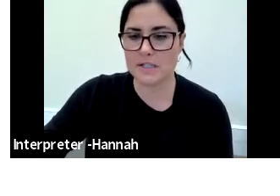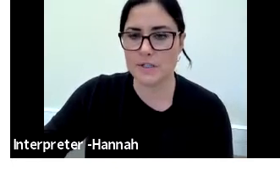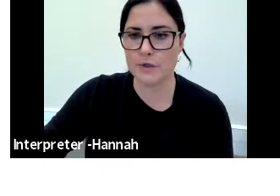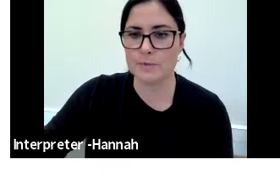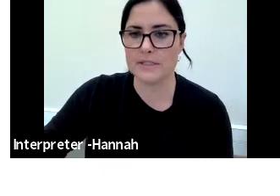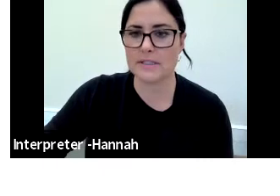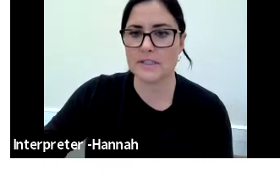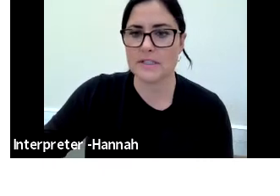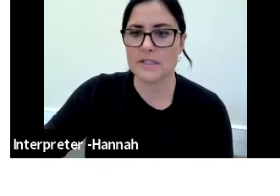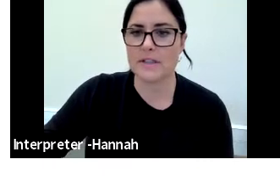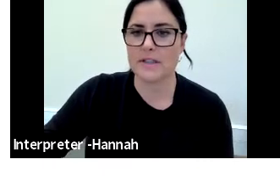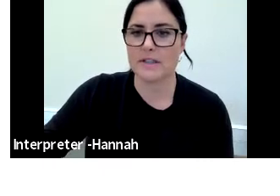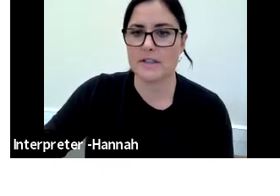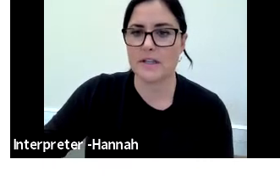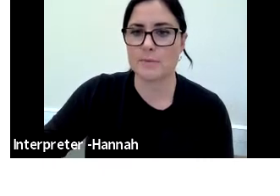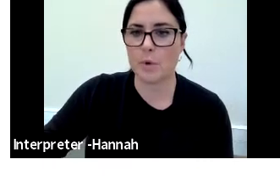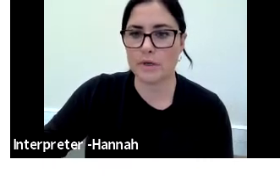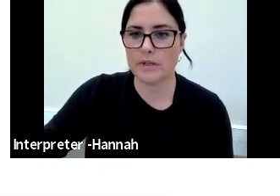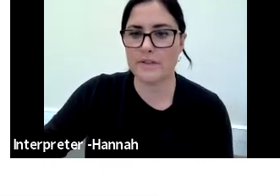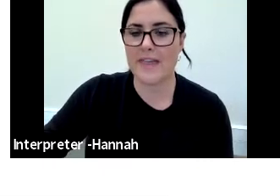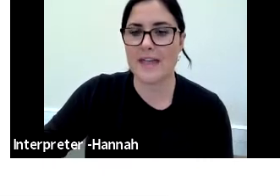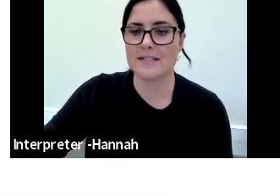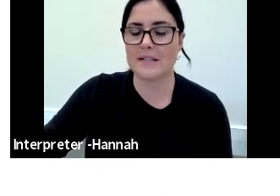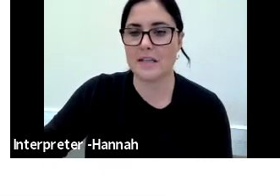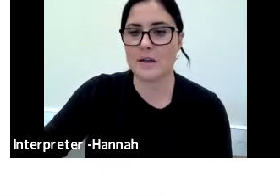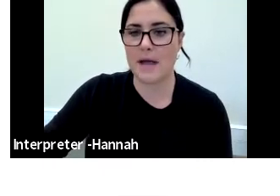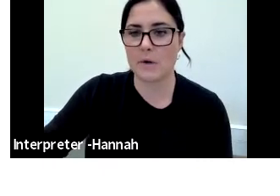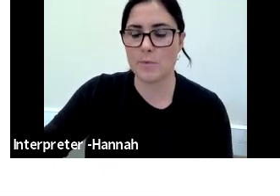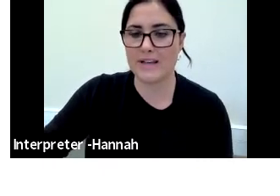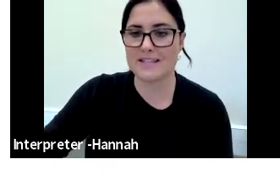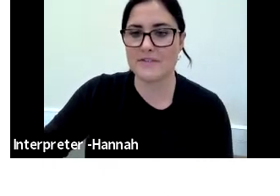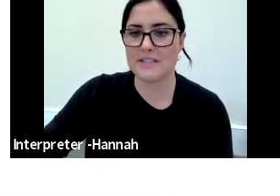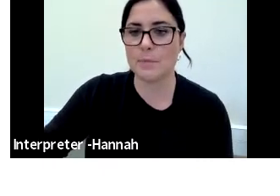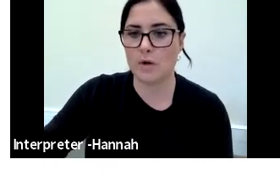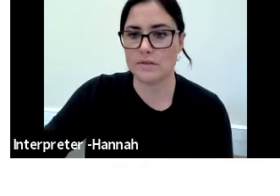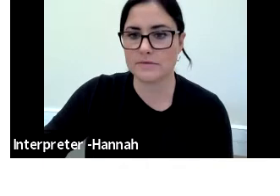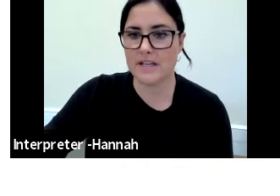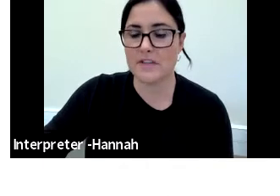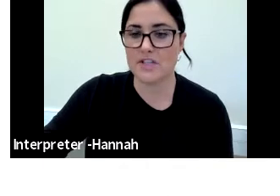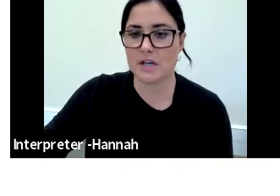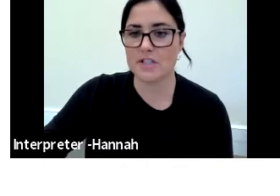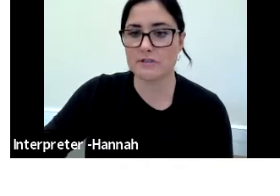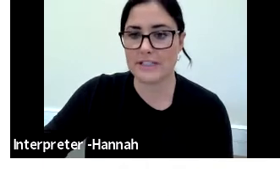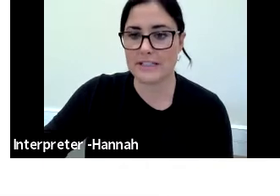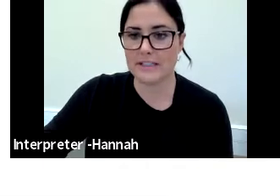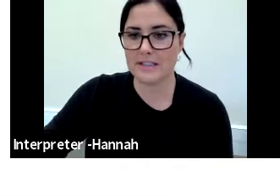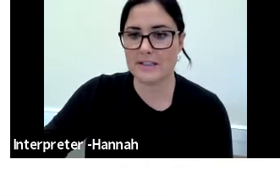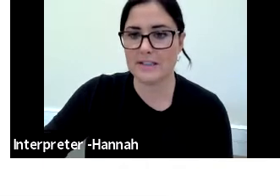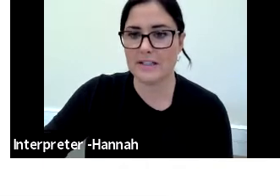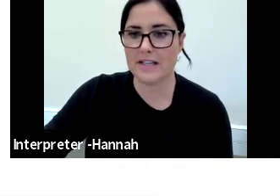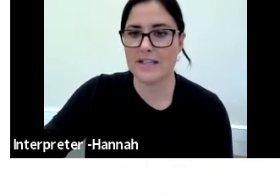trainings on Zoom, it's important that the PowerPoint is visible. The shared